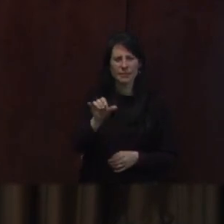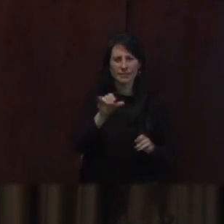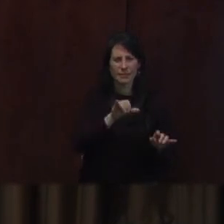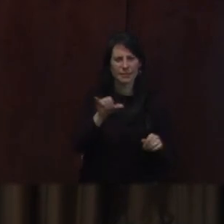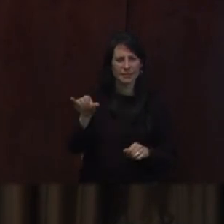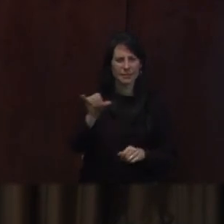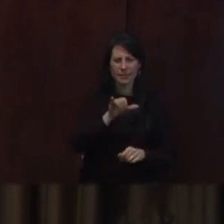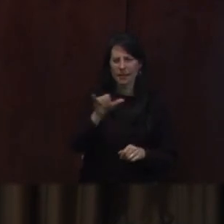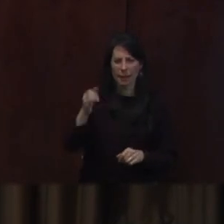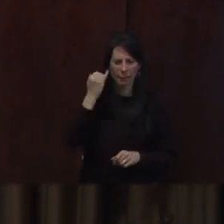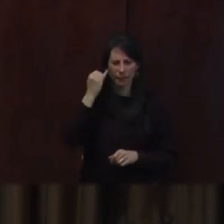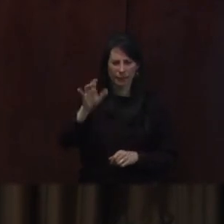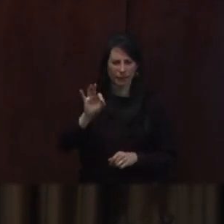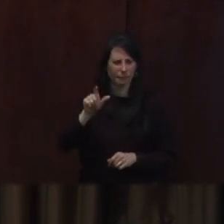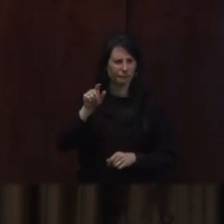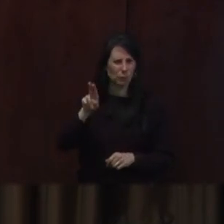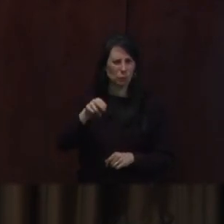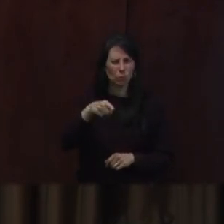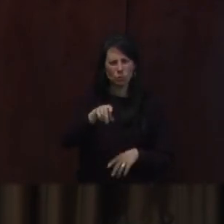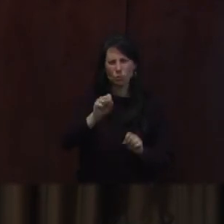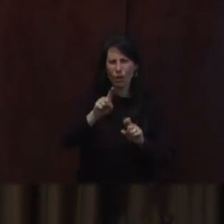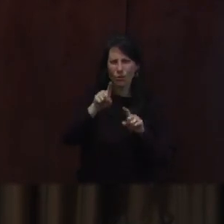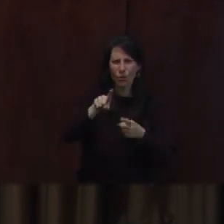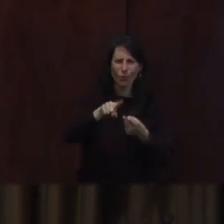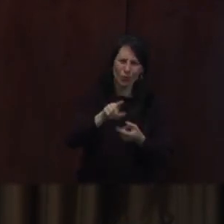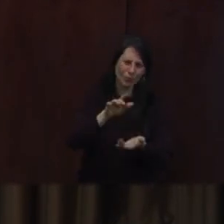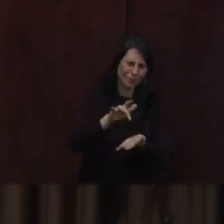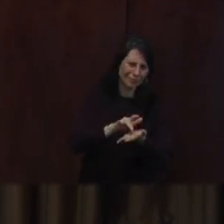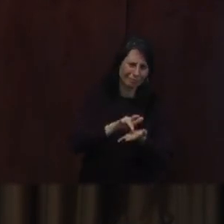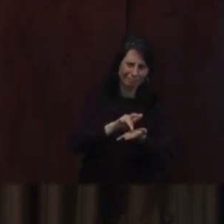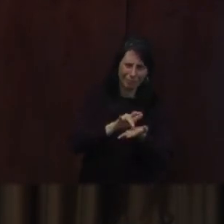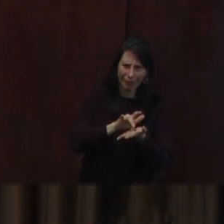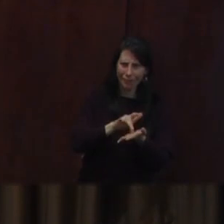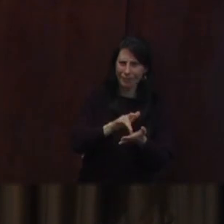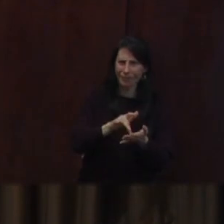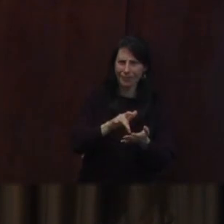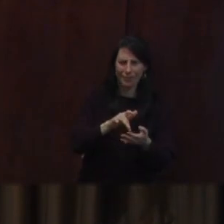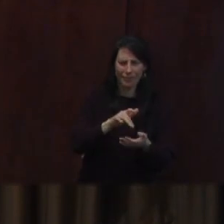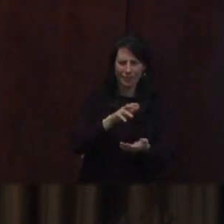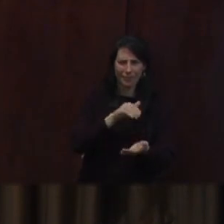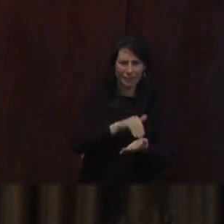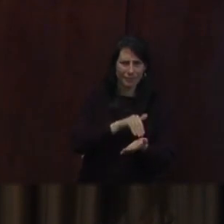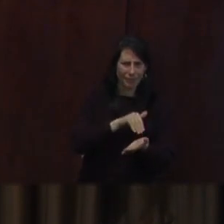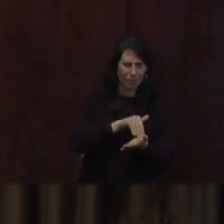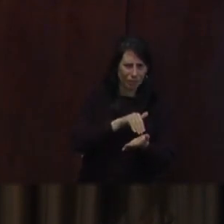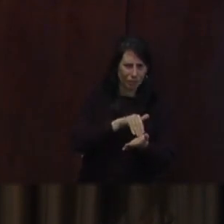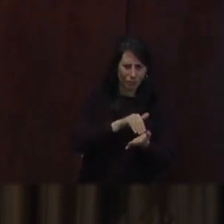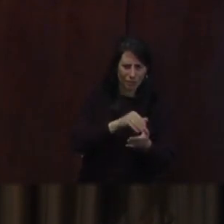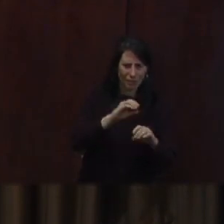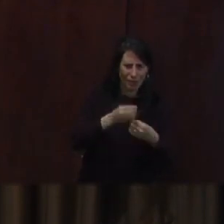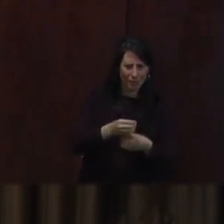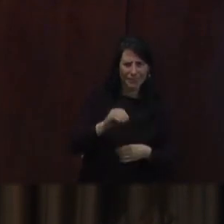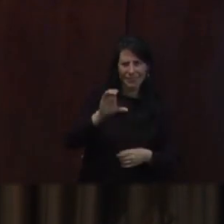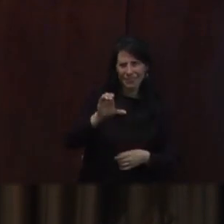a flu shot at your pharmacy, at your medical home, and particularly with our populations who are 65 and 75 and above, they have